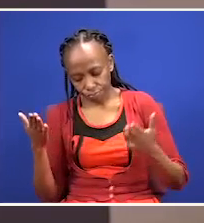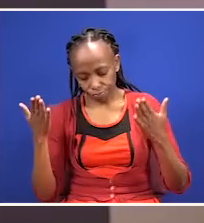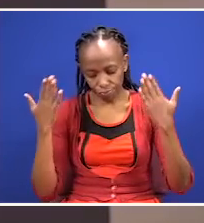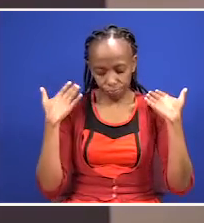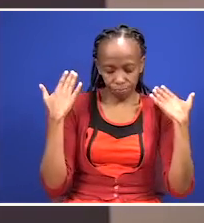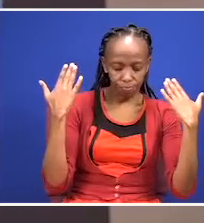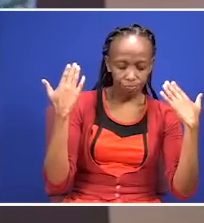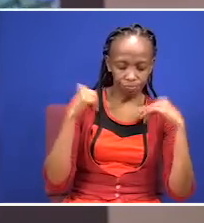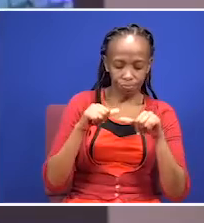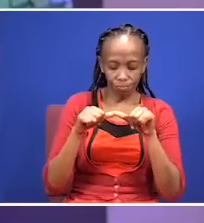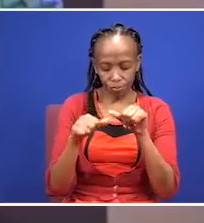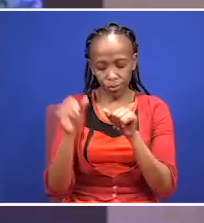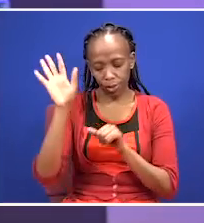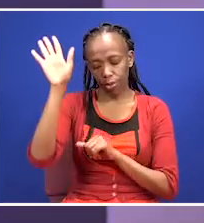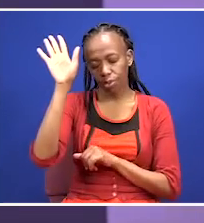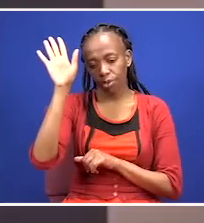foreign